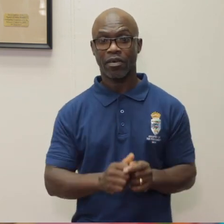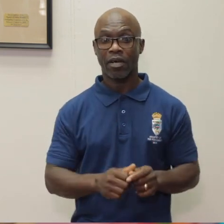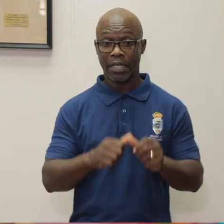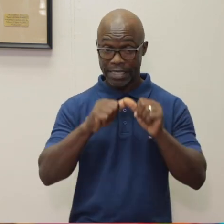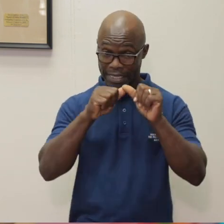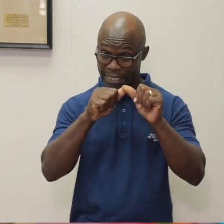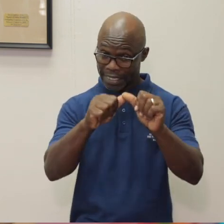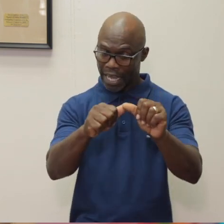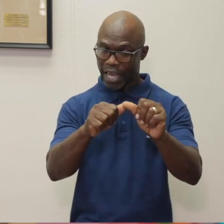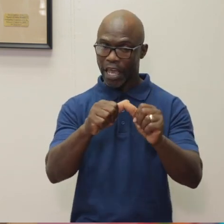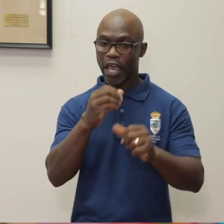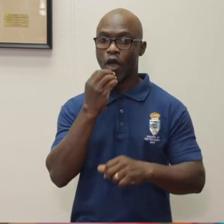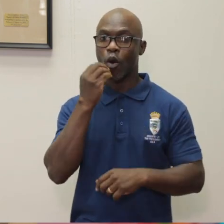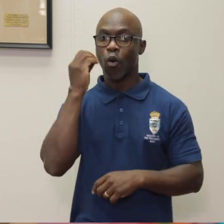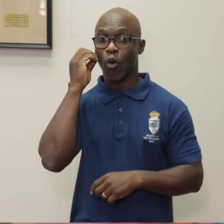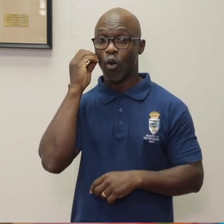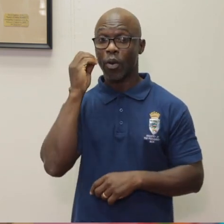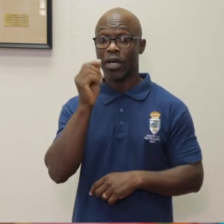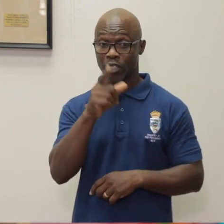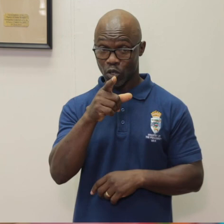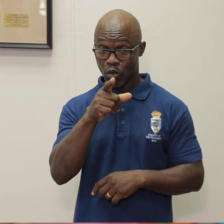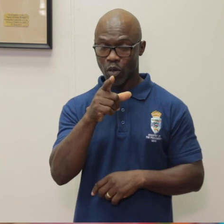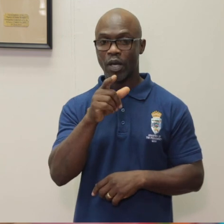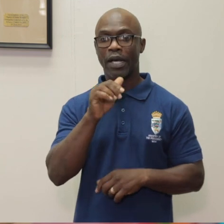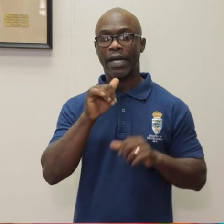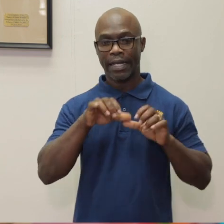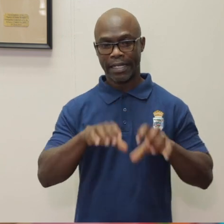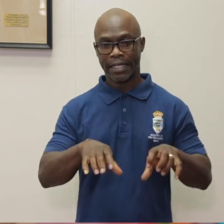home so you can stay safe